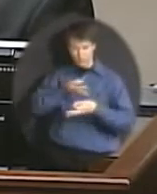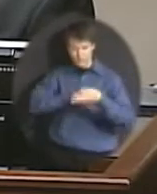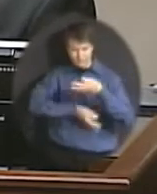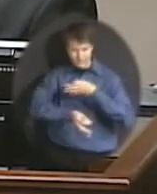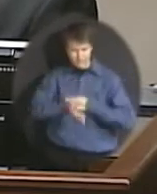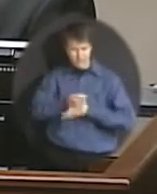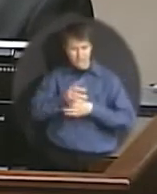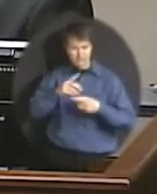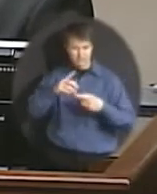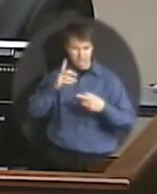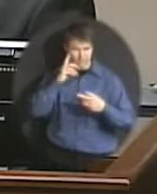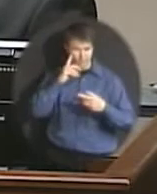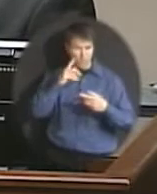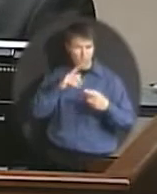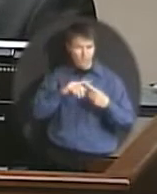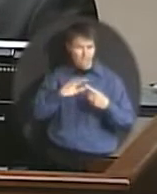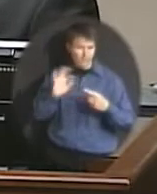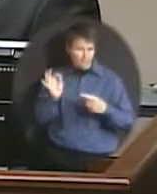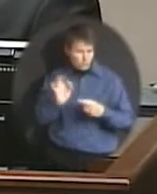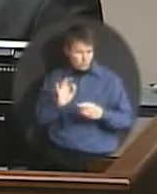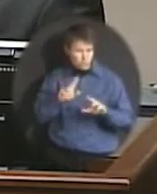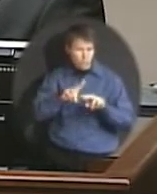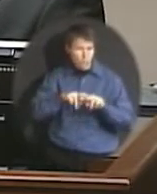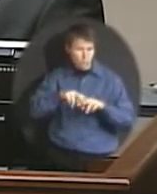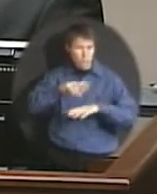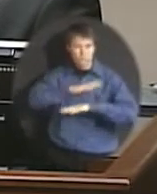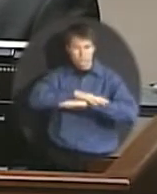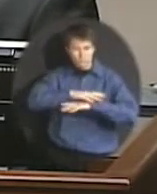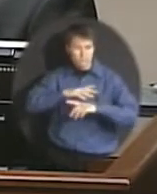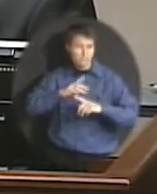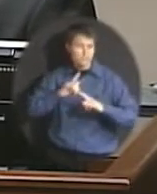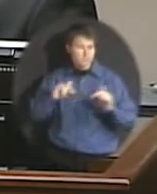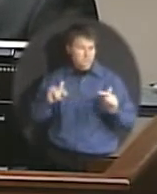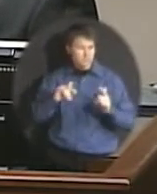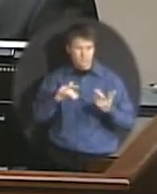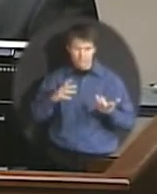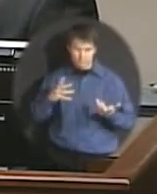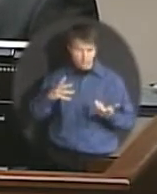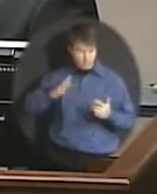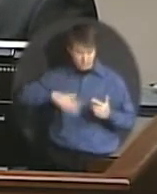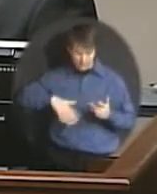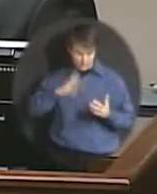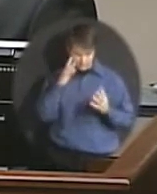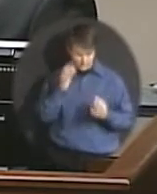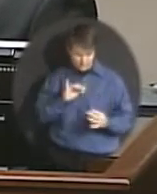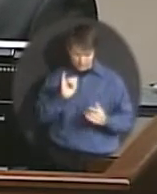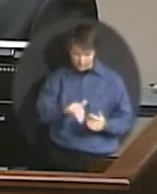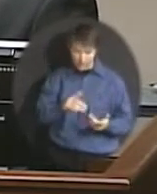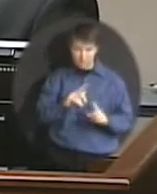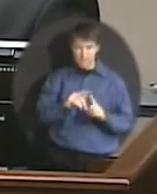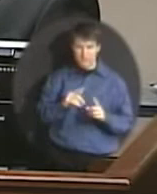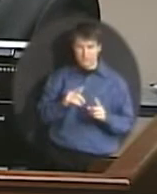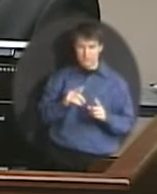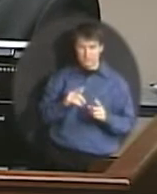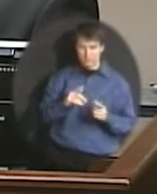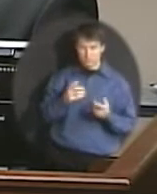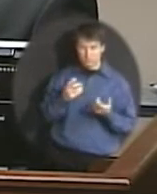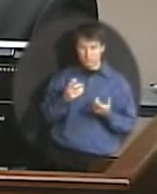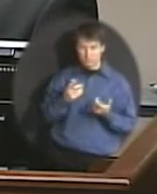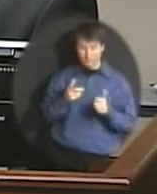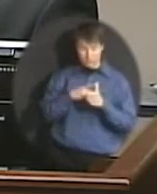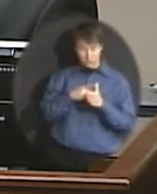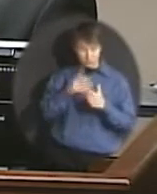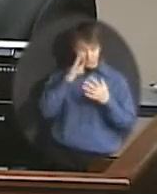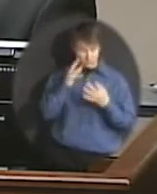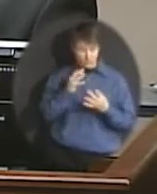of furniture and items like that? But we have not done that part yet. The assumption was to try to keep